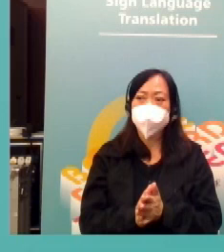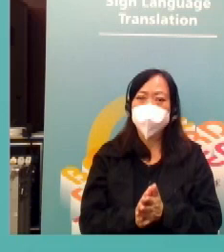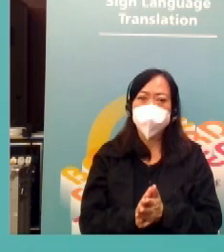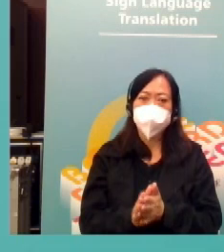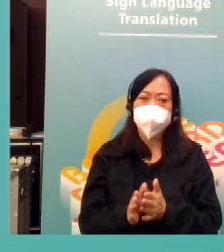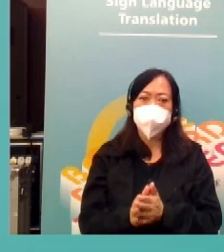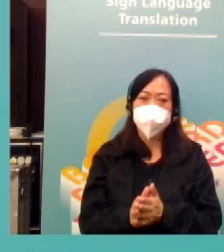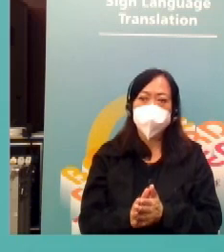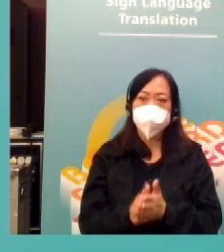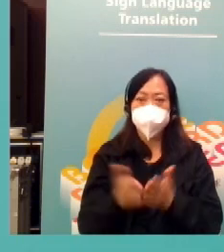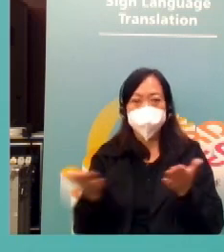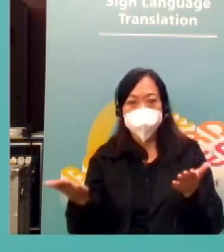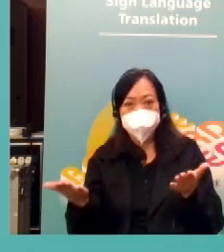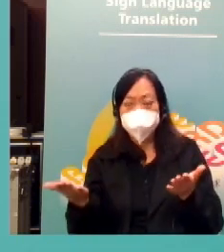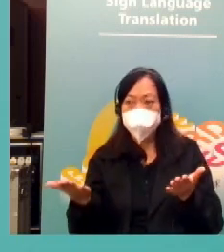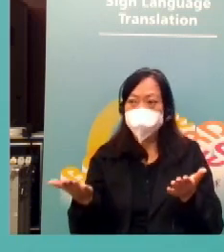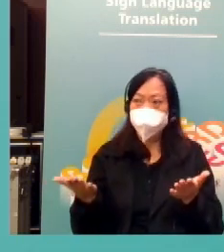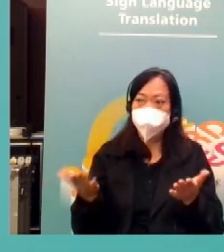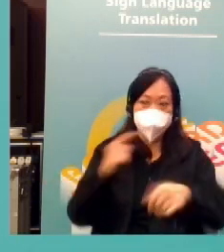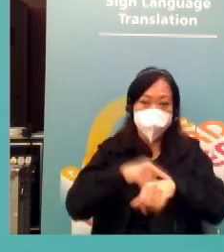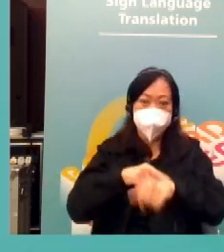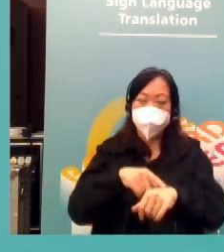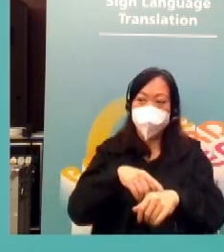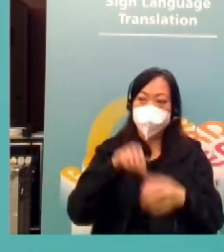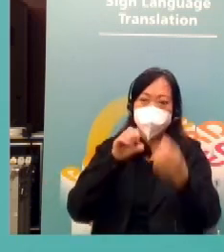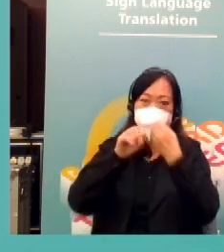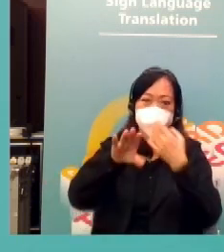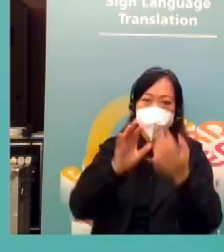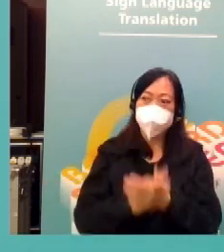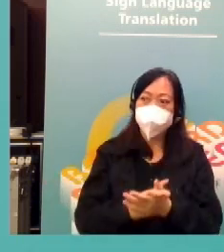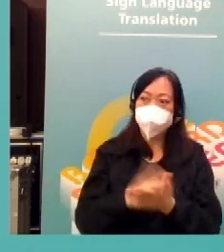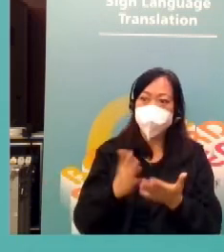have any questions, yes, please.